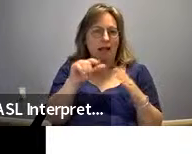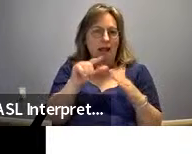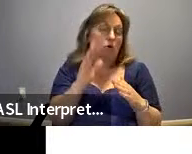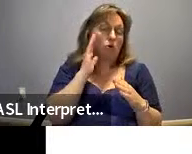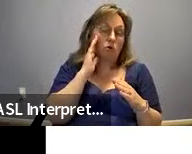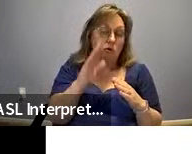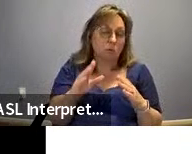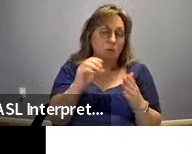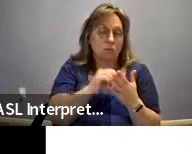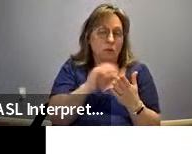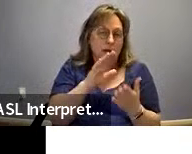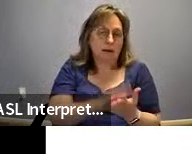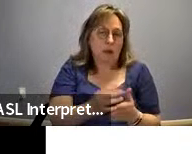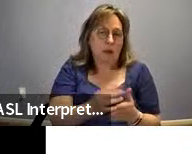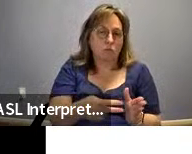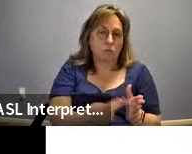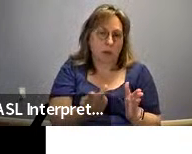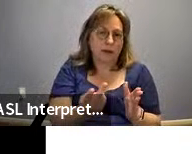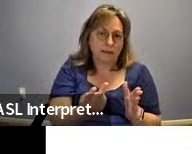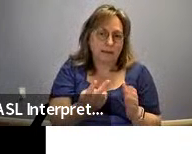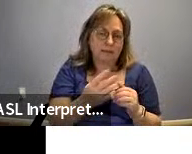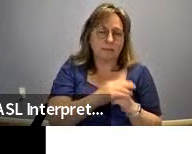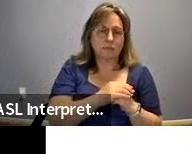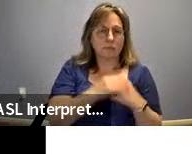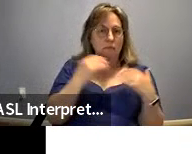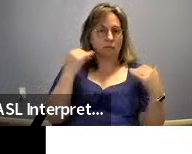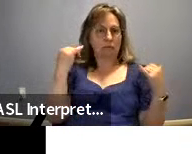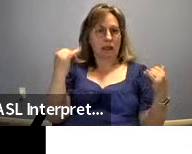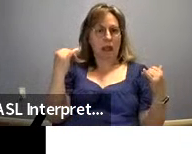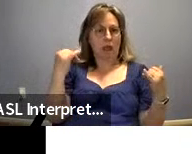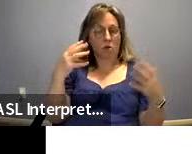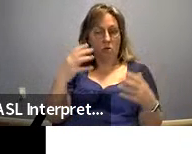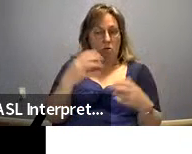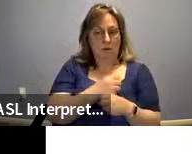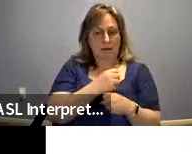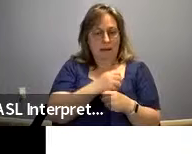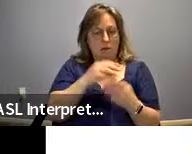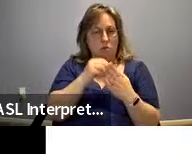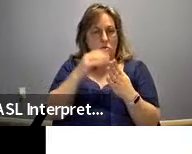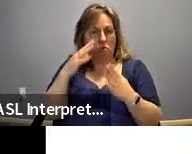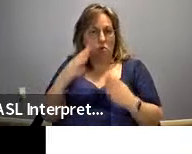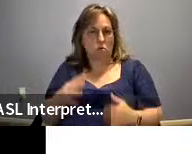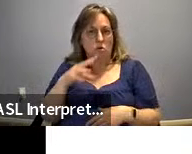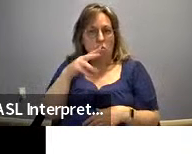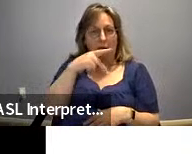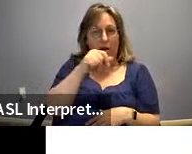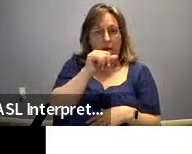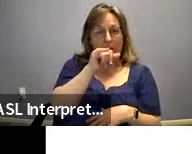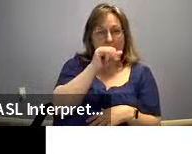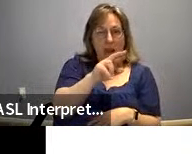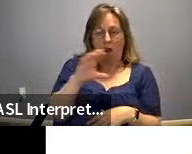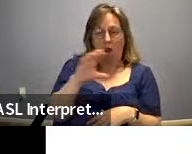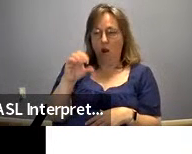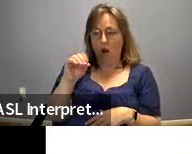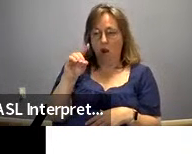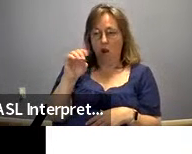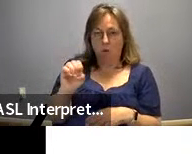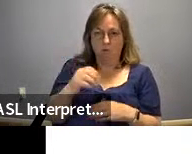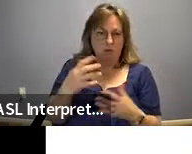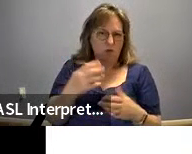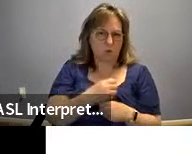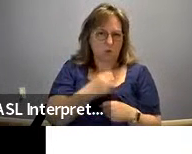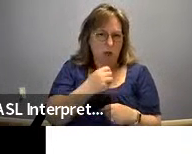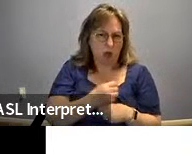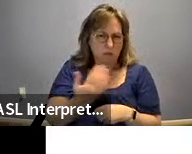twice. Now, you'll get the student pairing code that you got from your student earlier. Be sure